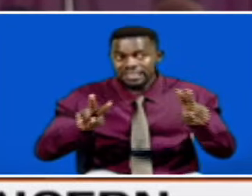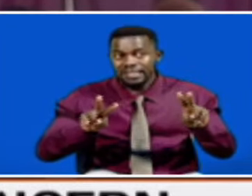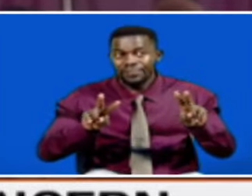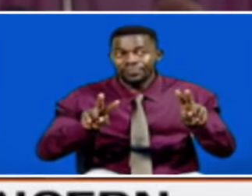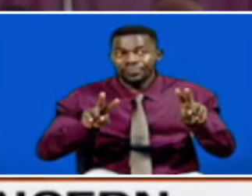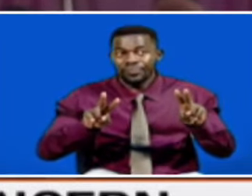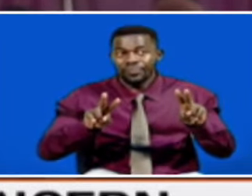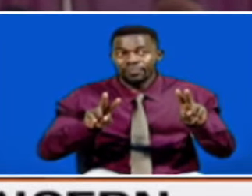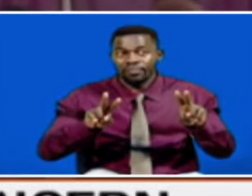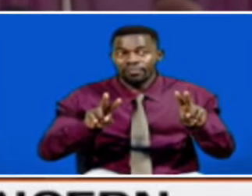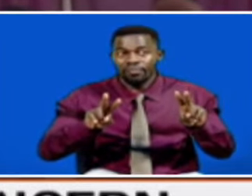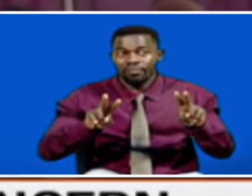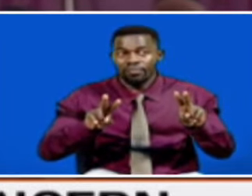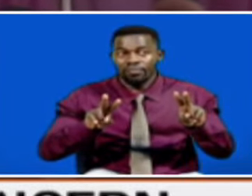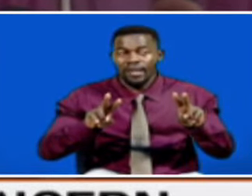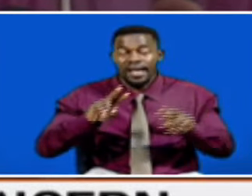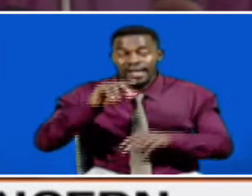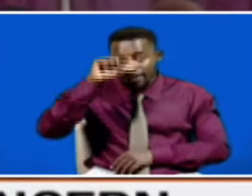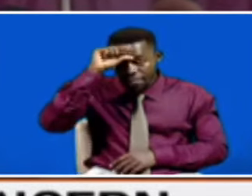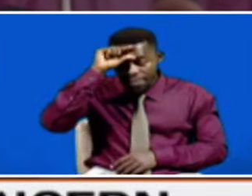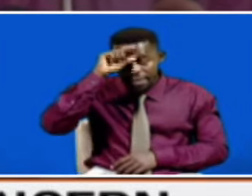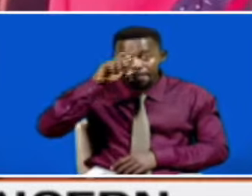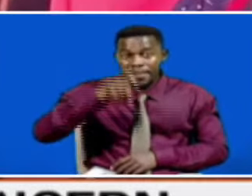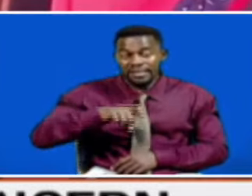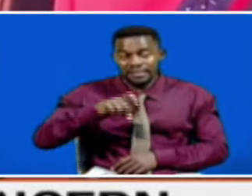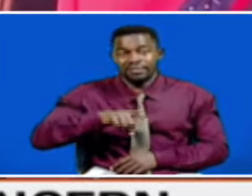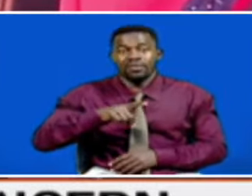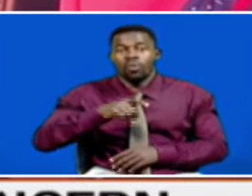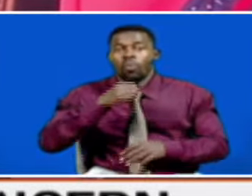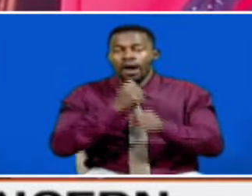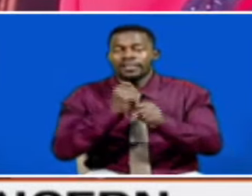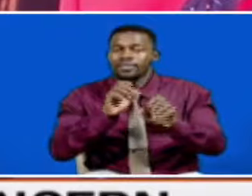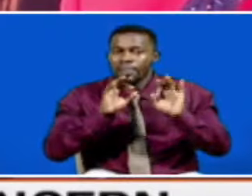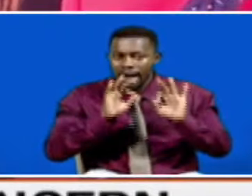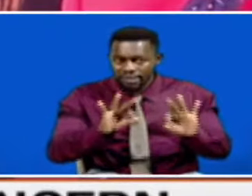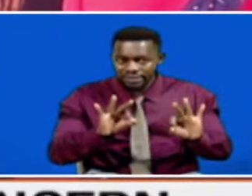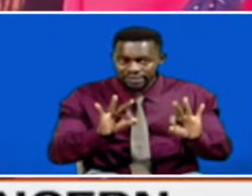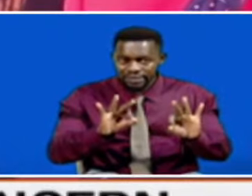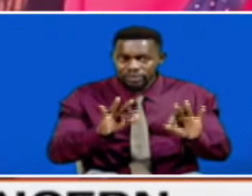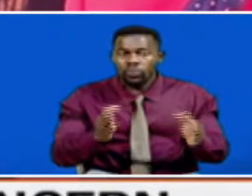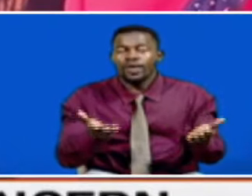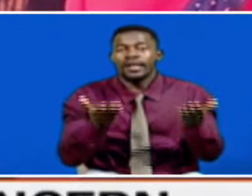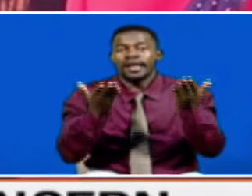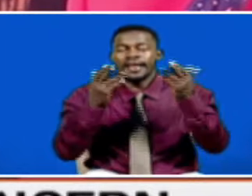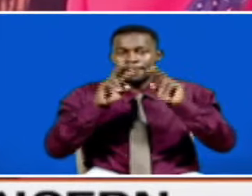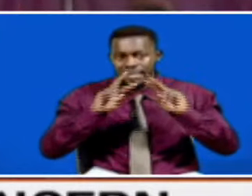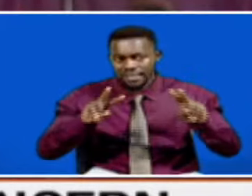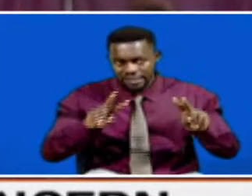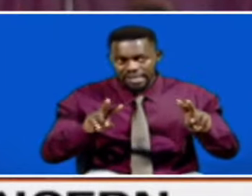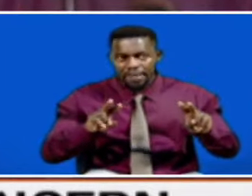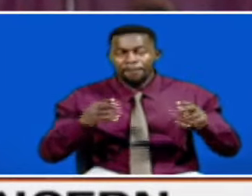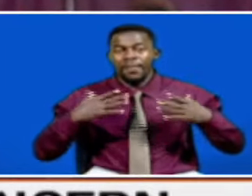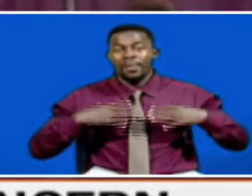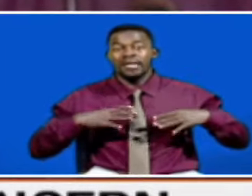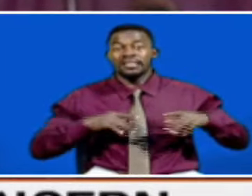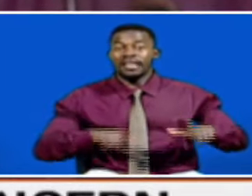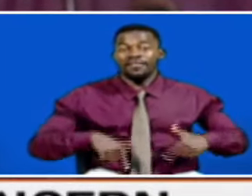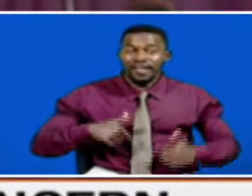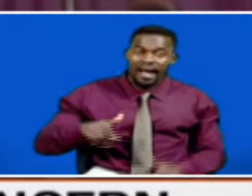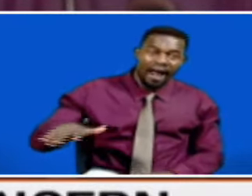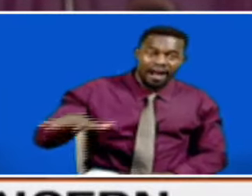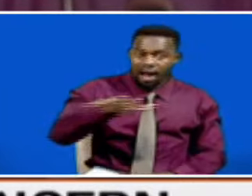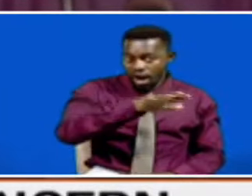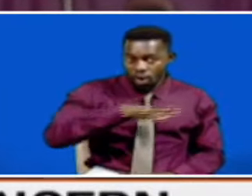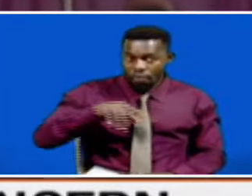as officers of government must do just that. These people of this great county must